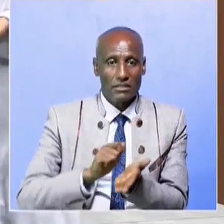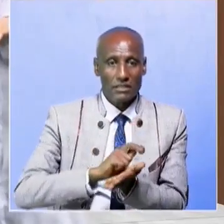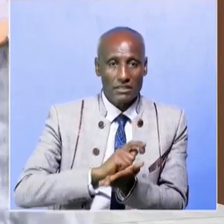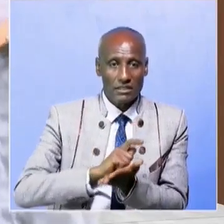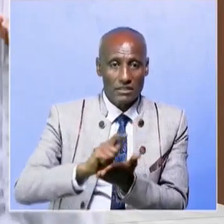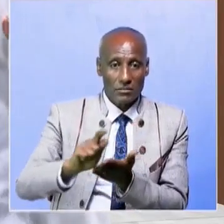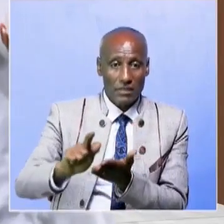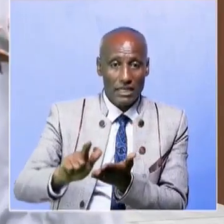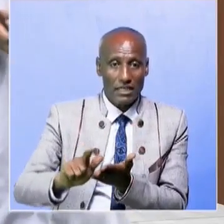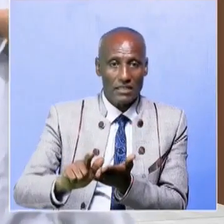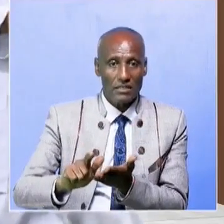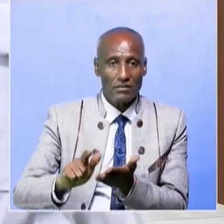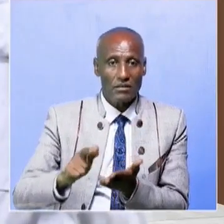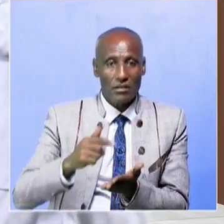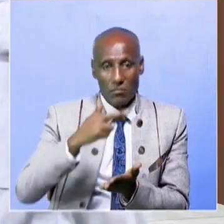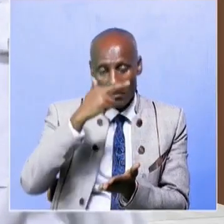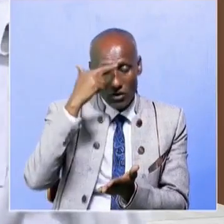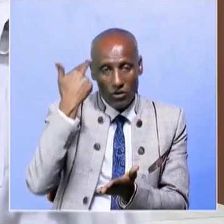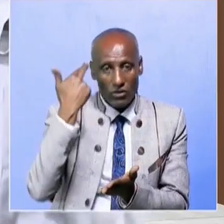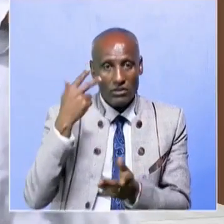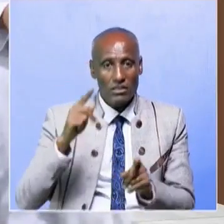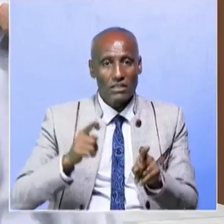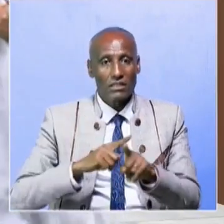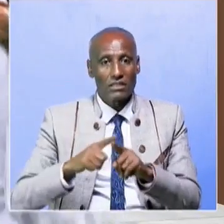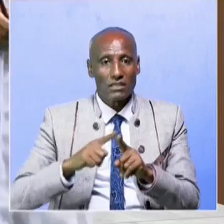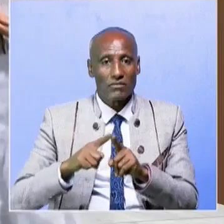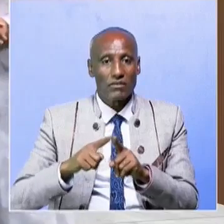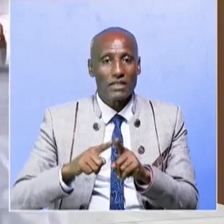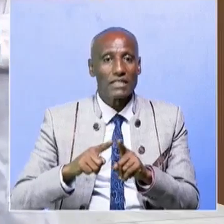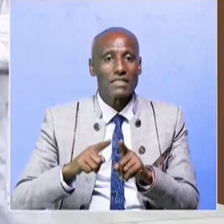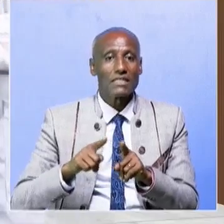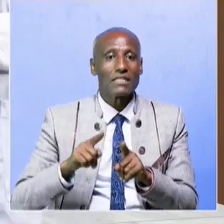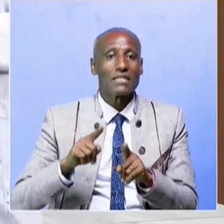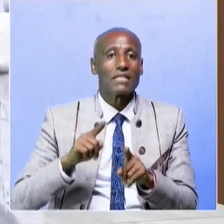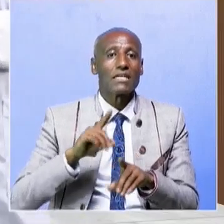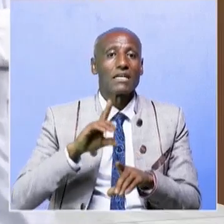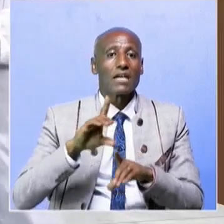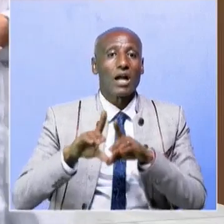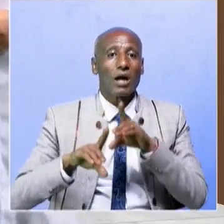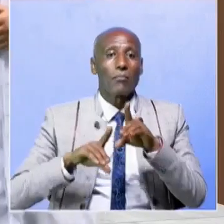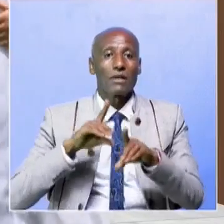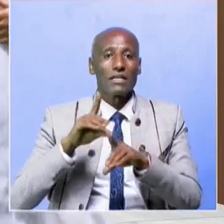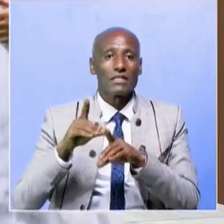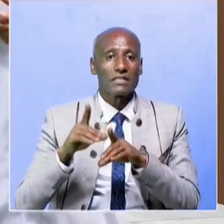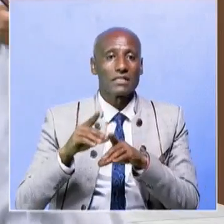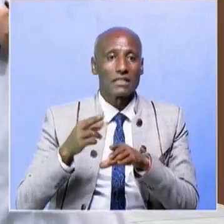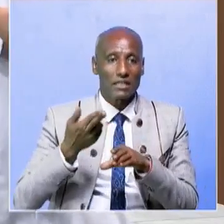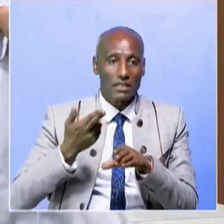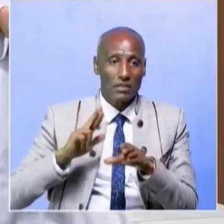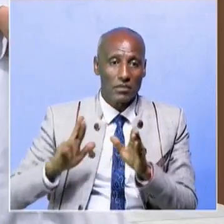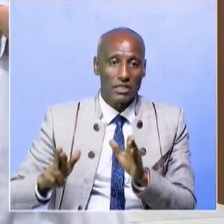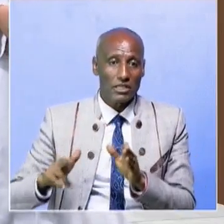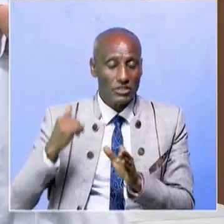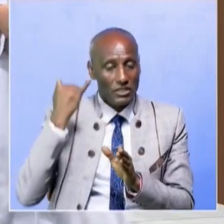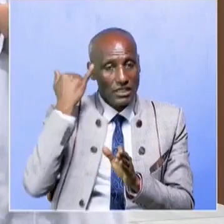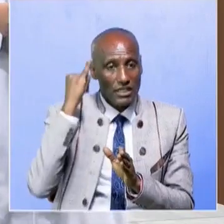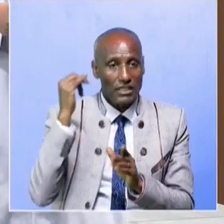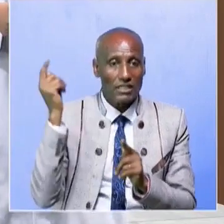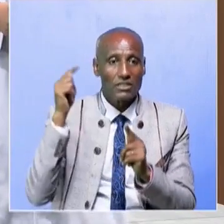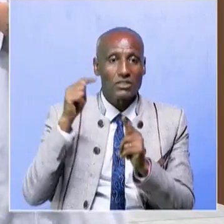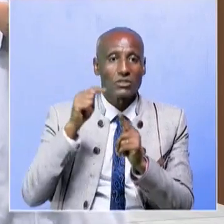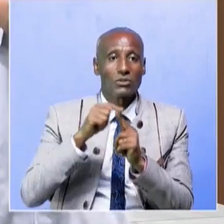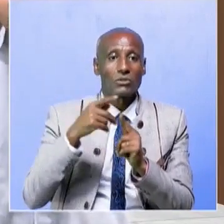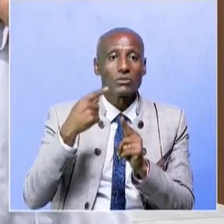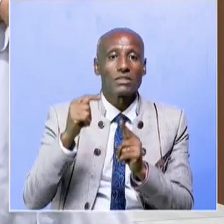city is clean now because different companies are bringing remediation ideas to the